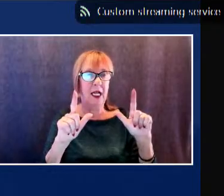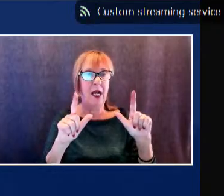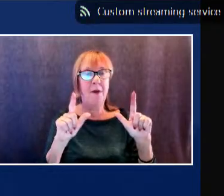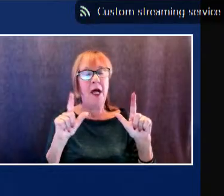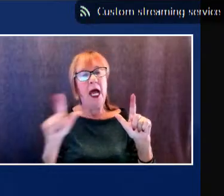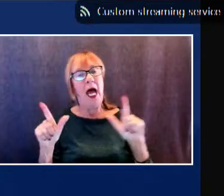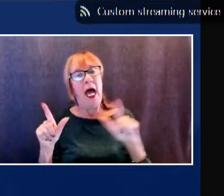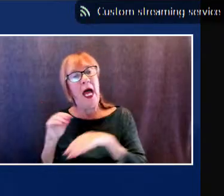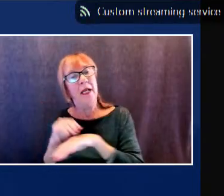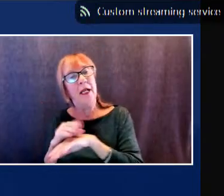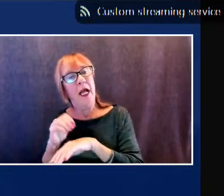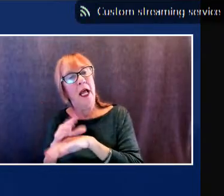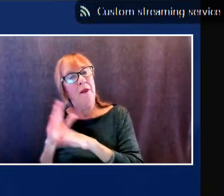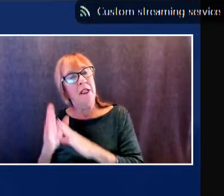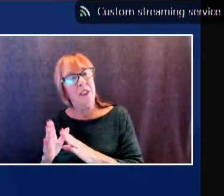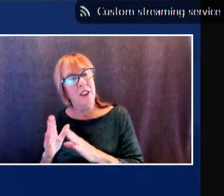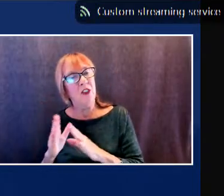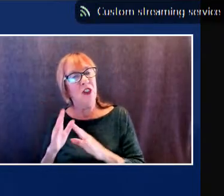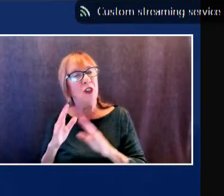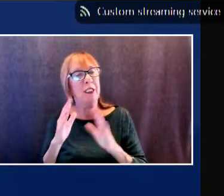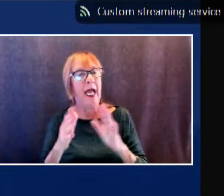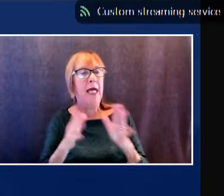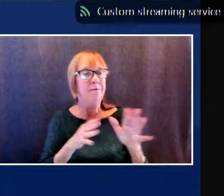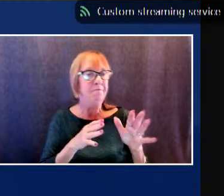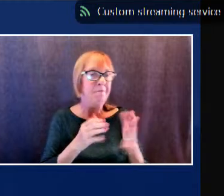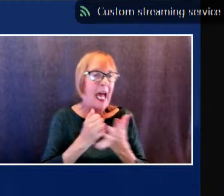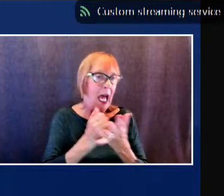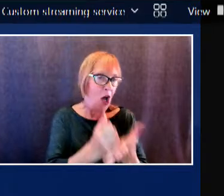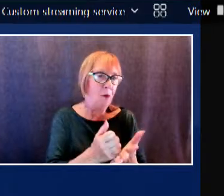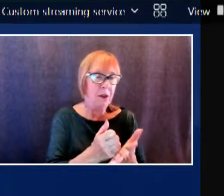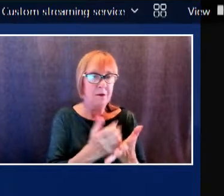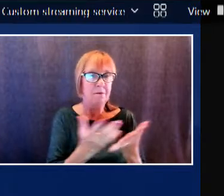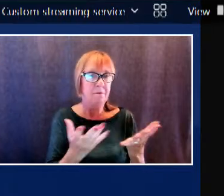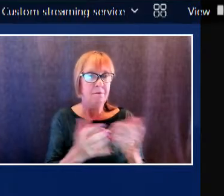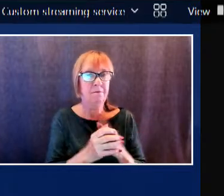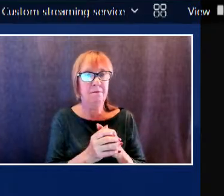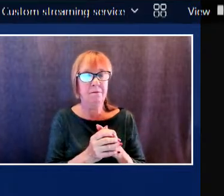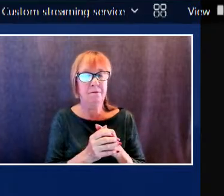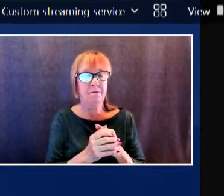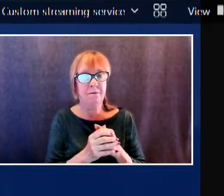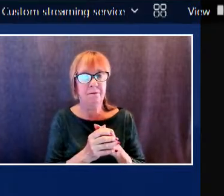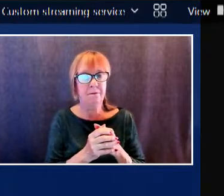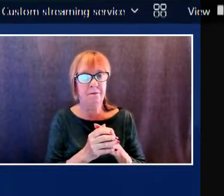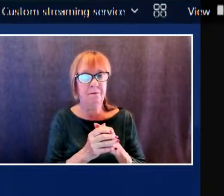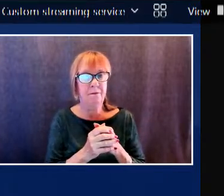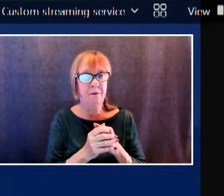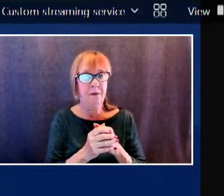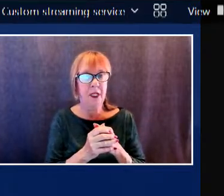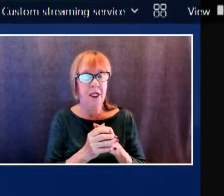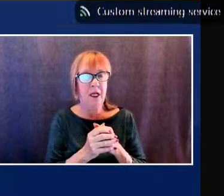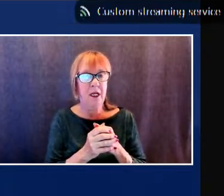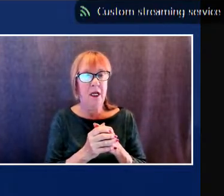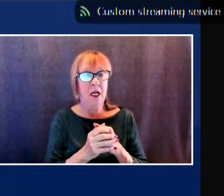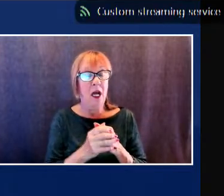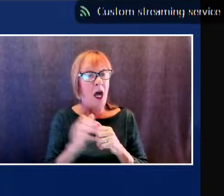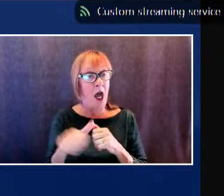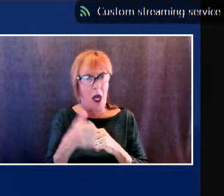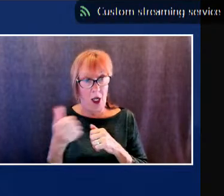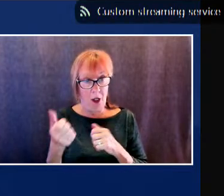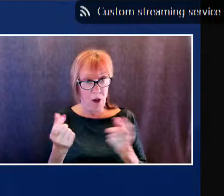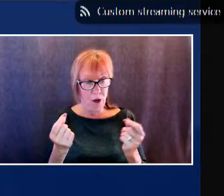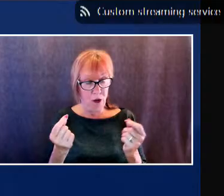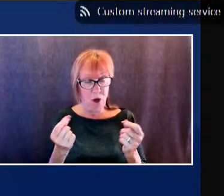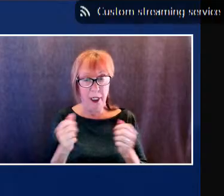concerns regarding the situation. The other thing that we are actively working on with our partners in Parks and